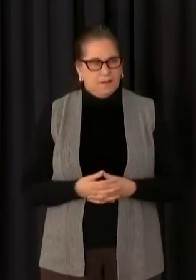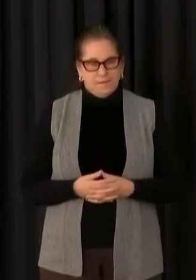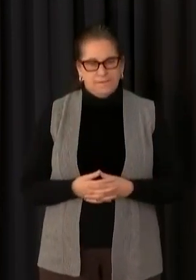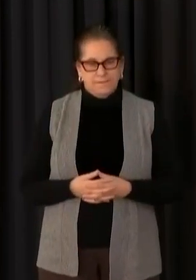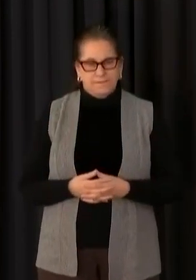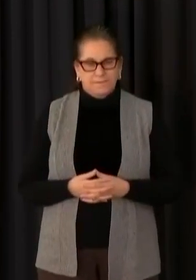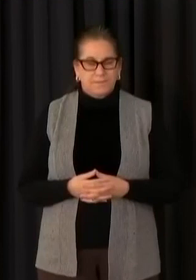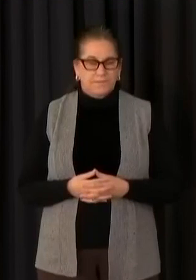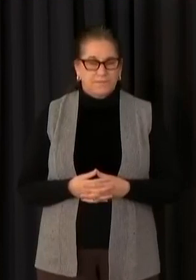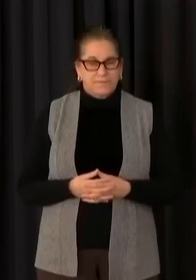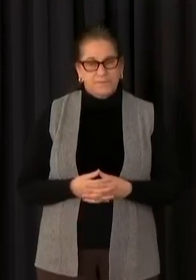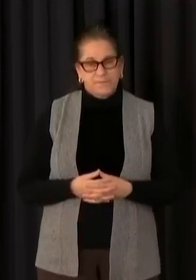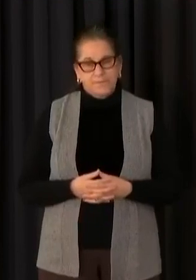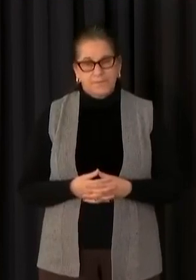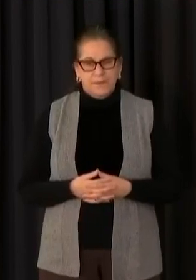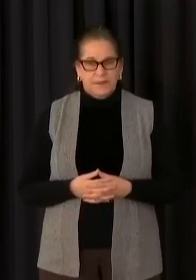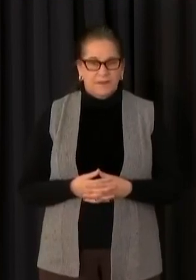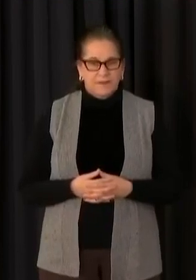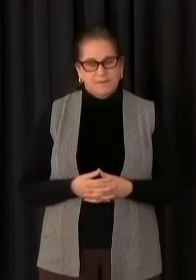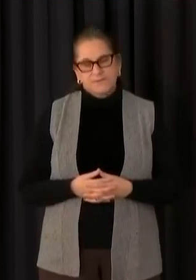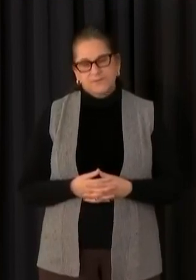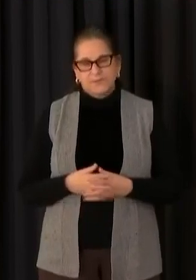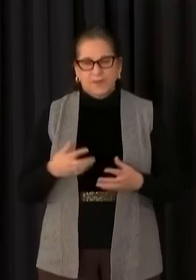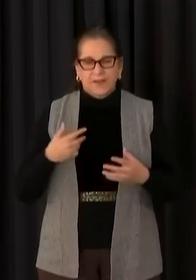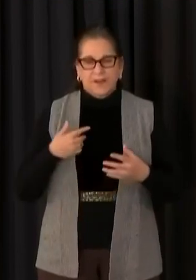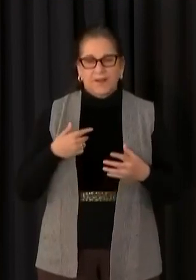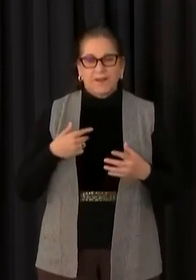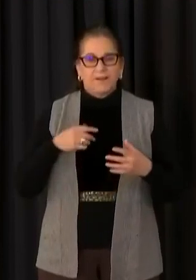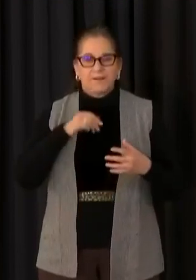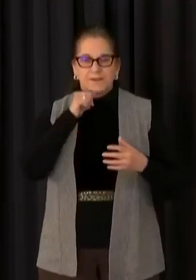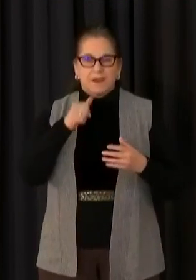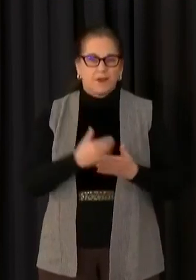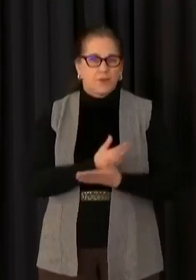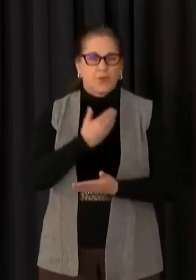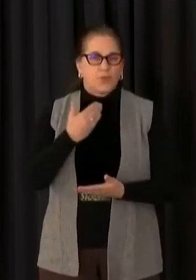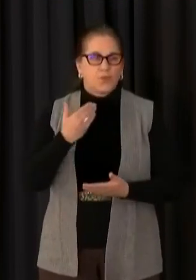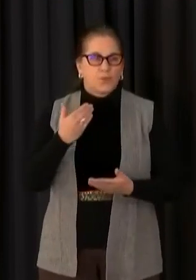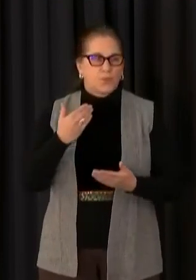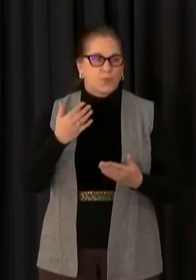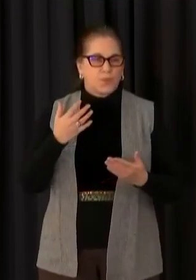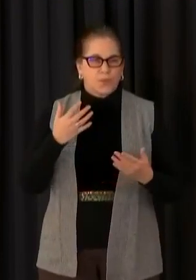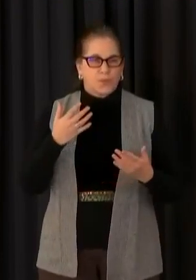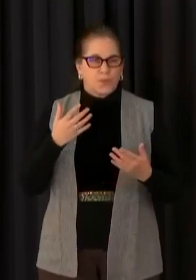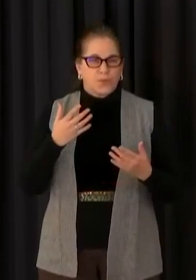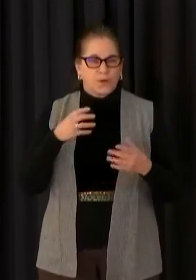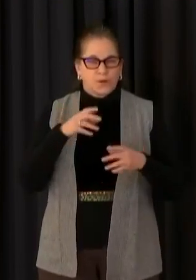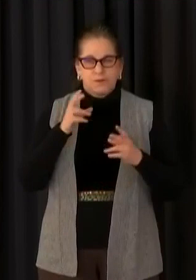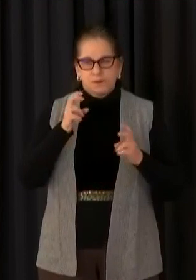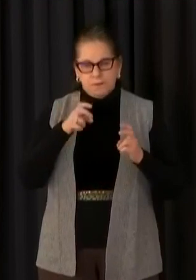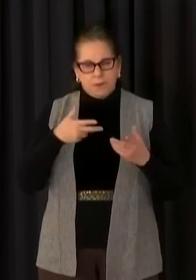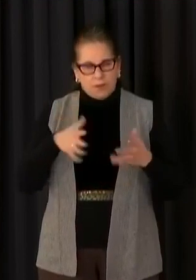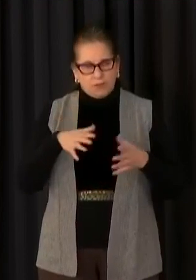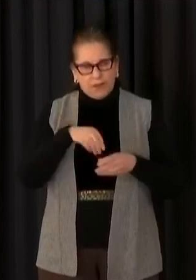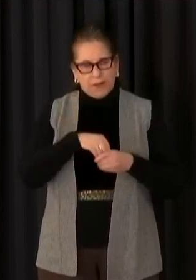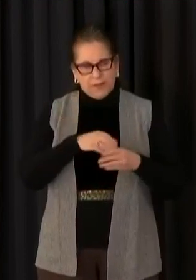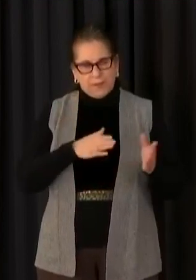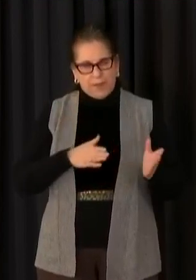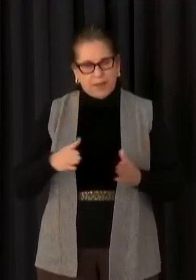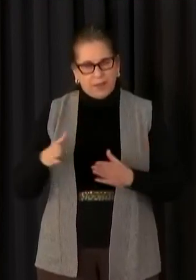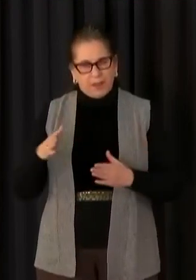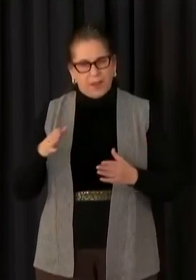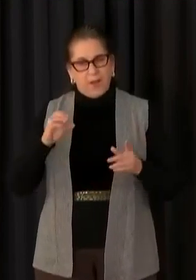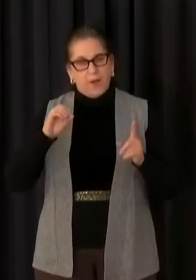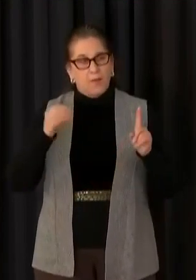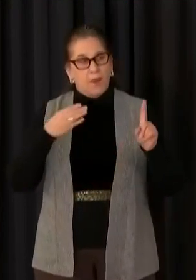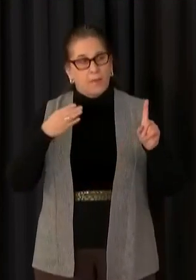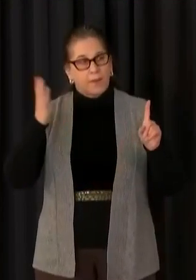to use the overused word, that is not unprecedented. In the planning for the first Obama inauguration,